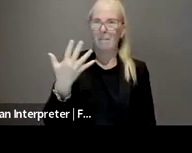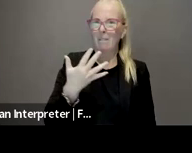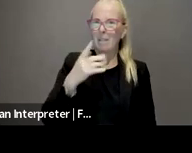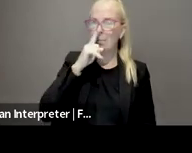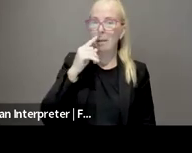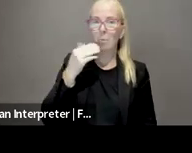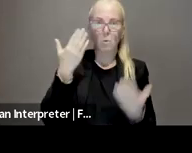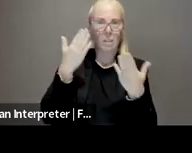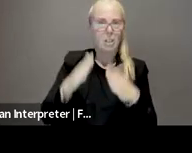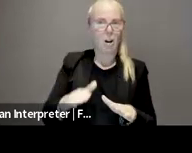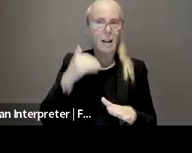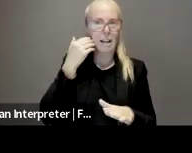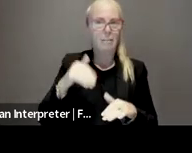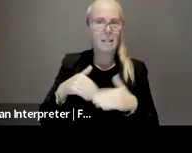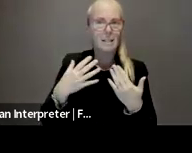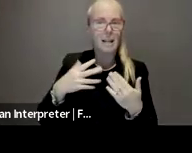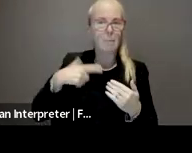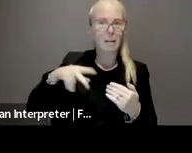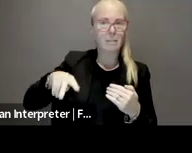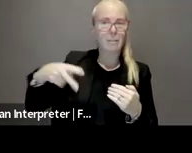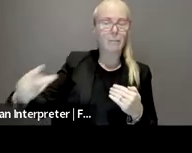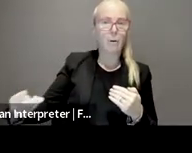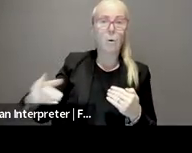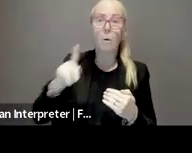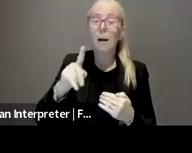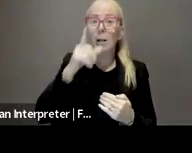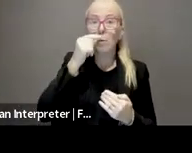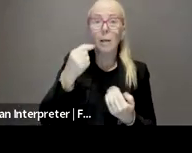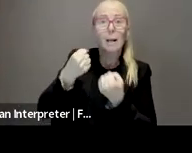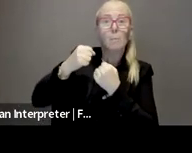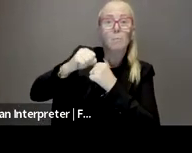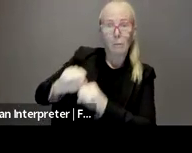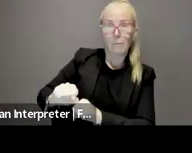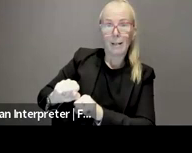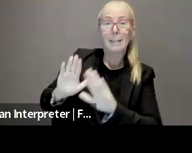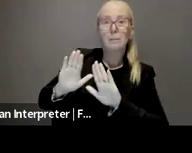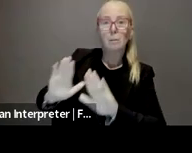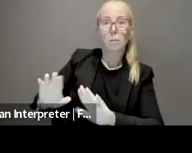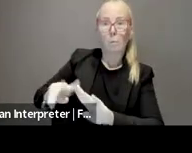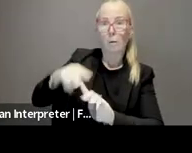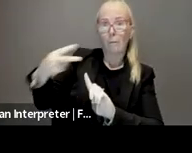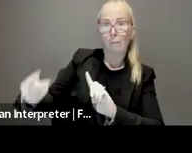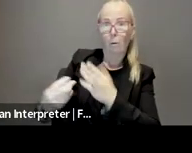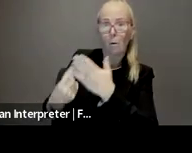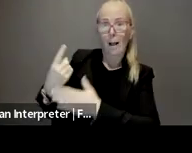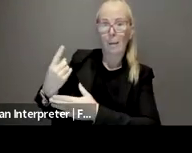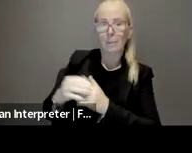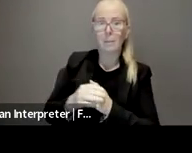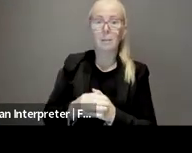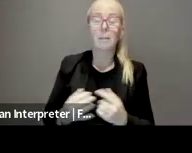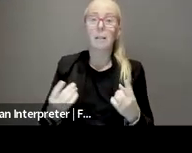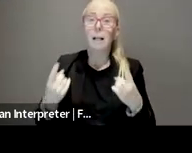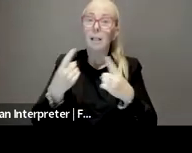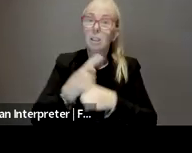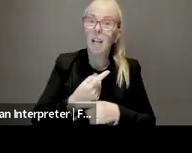The good news is that many falls are preventable. Exercise programs, environmental modifications, changes to our medication, or even footwear can